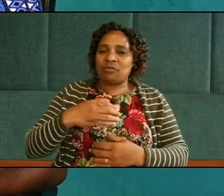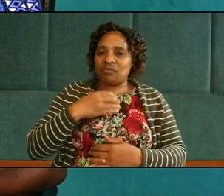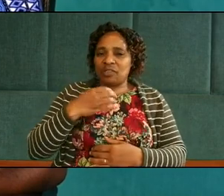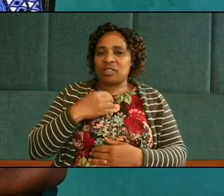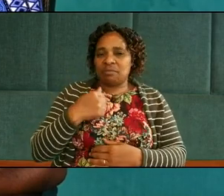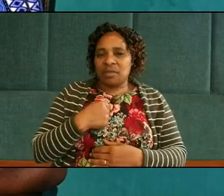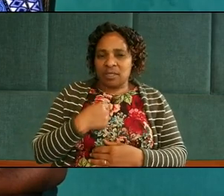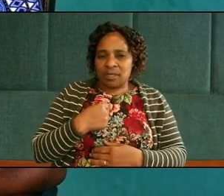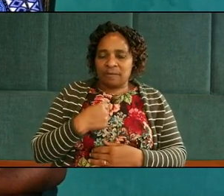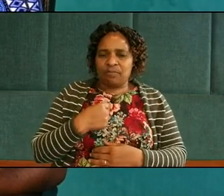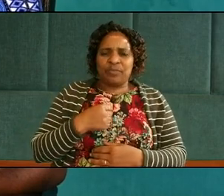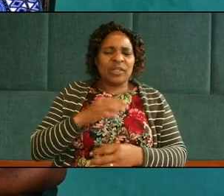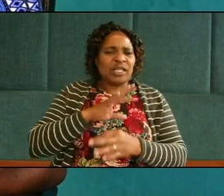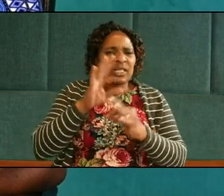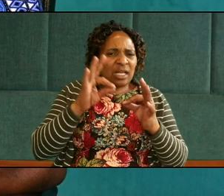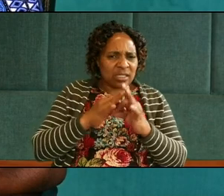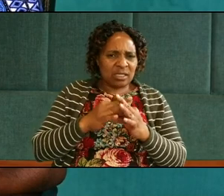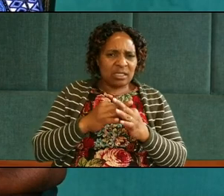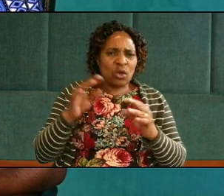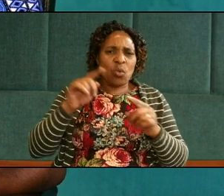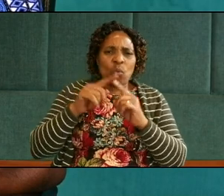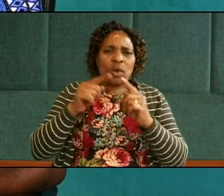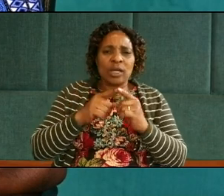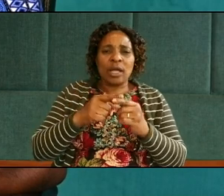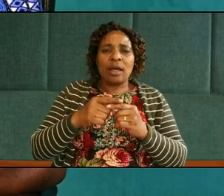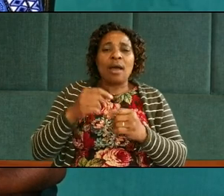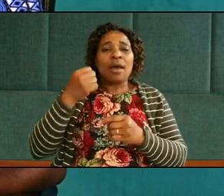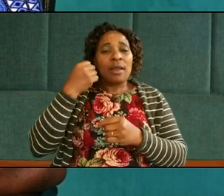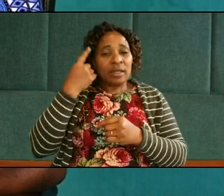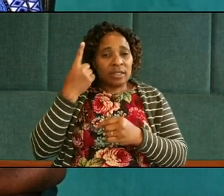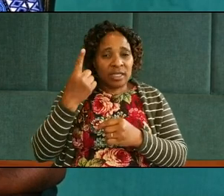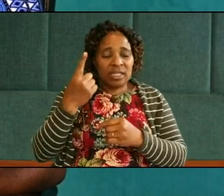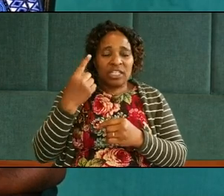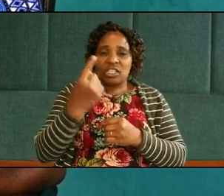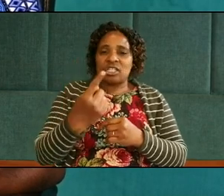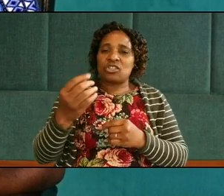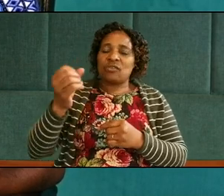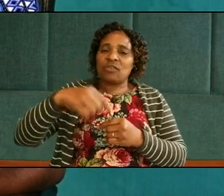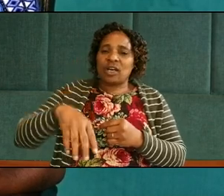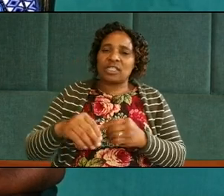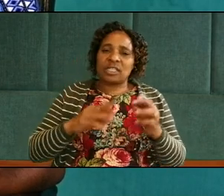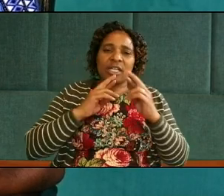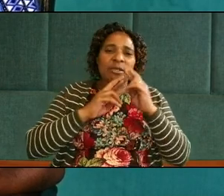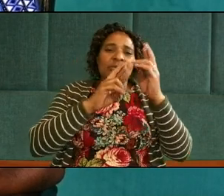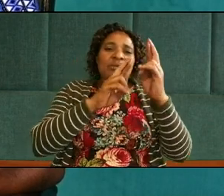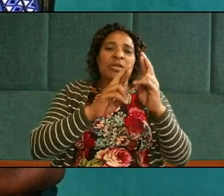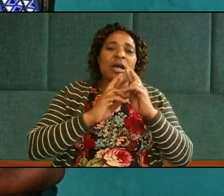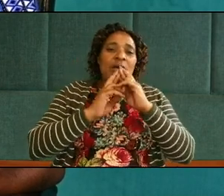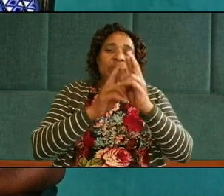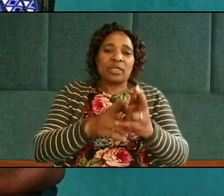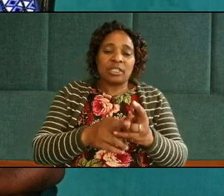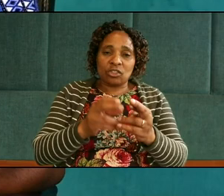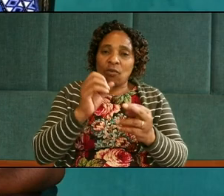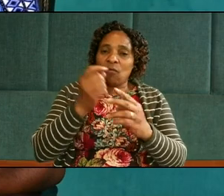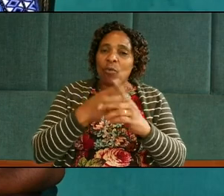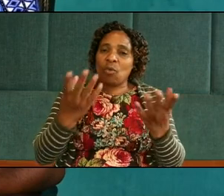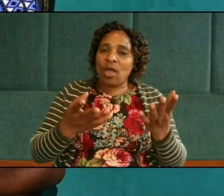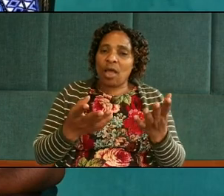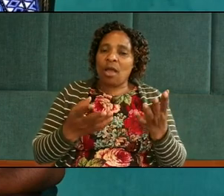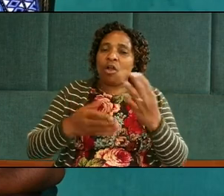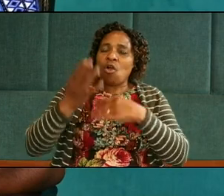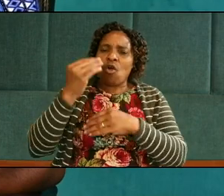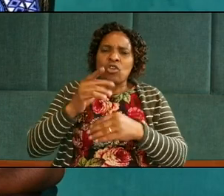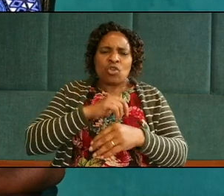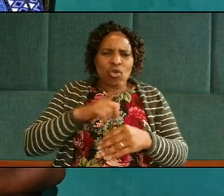Mm-hmm. Exactly. So what I understand from this is that since everyone is a representation of God, the man asked, but Lord, I